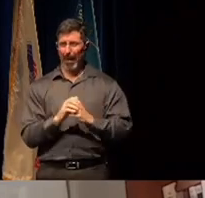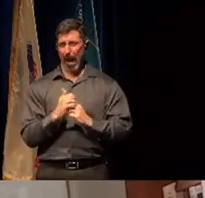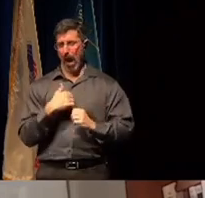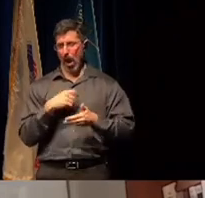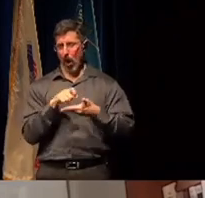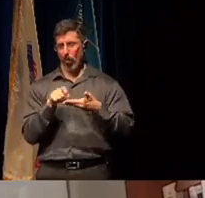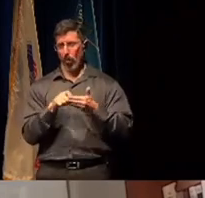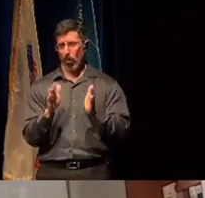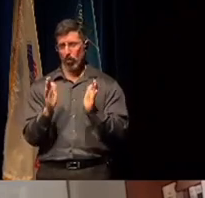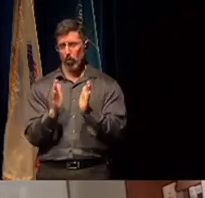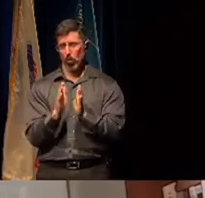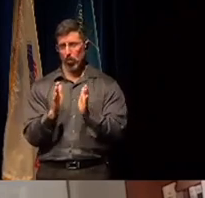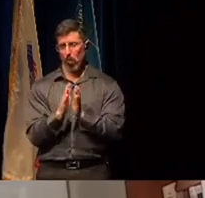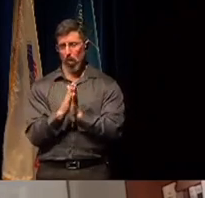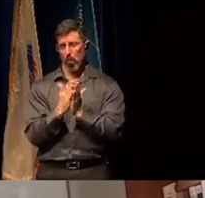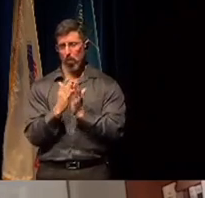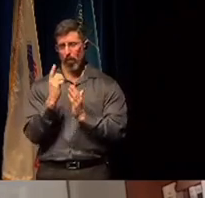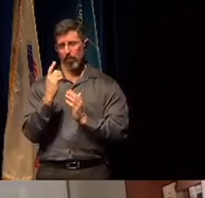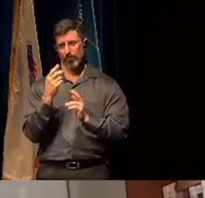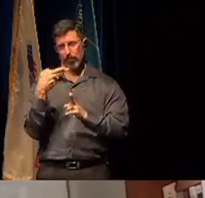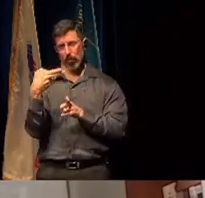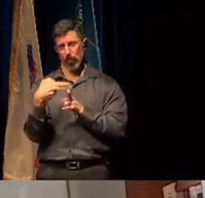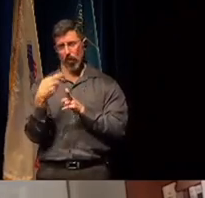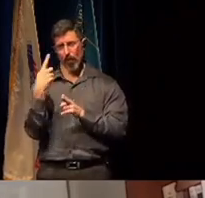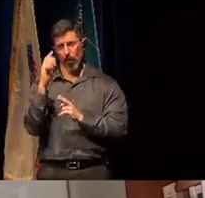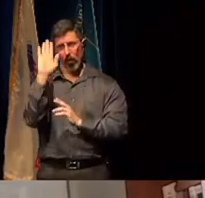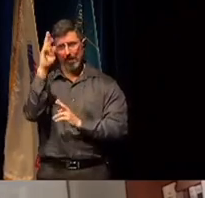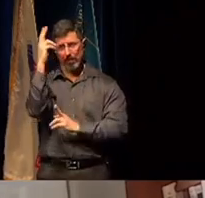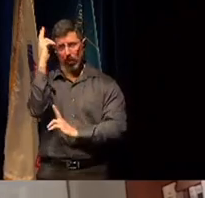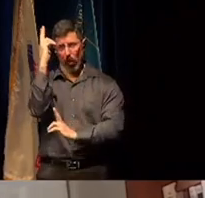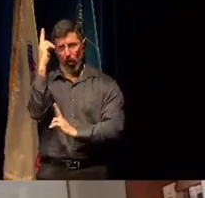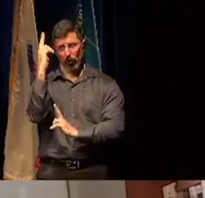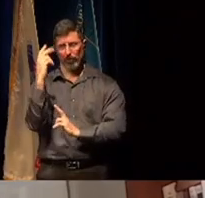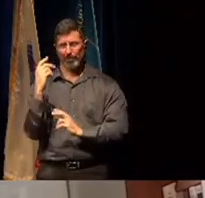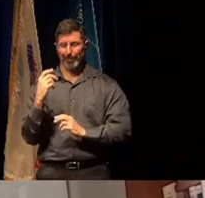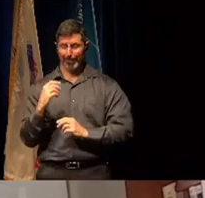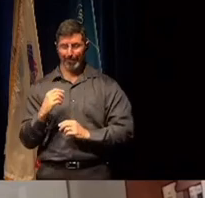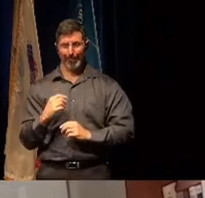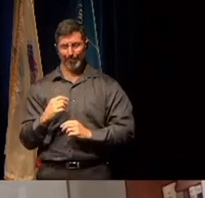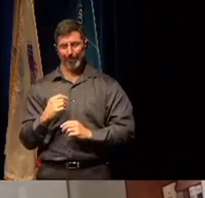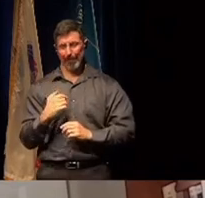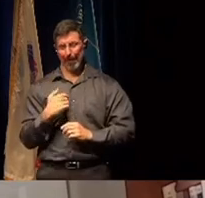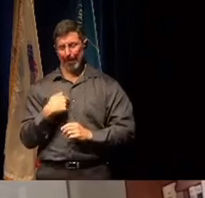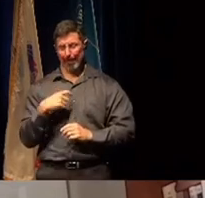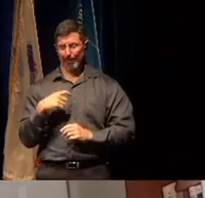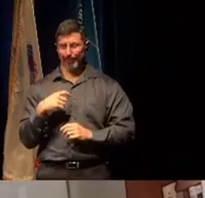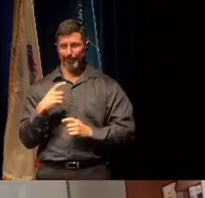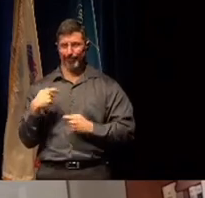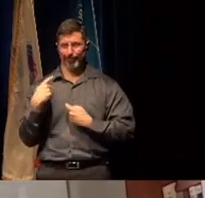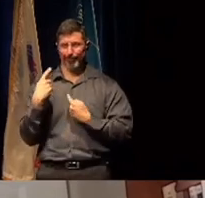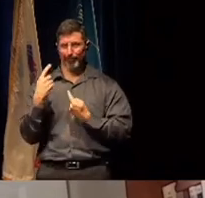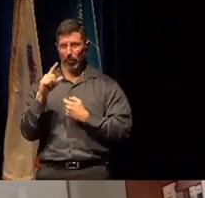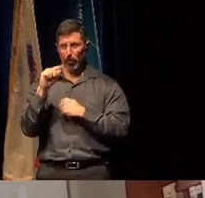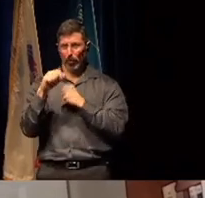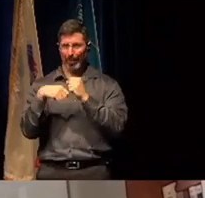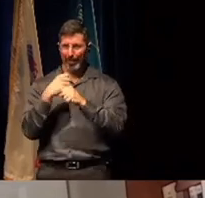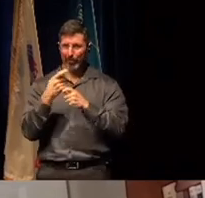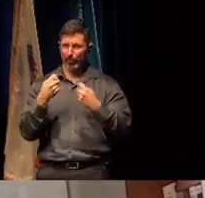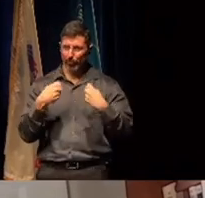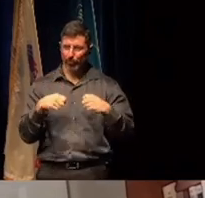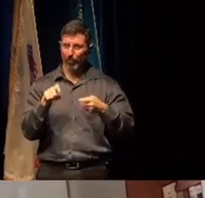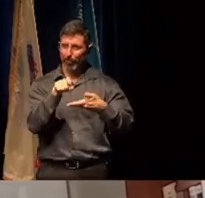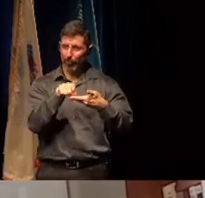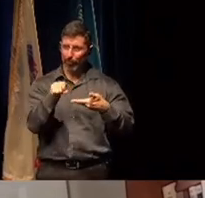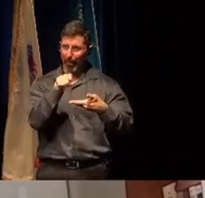booklet titled For His Honor. It took me 20 years to write that, but it contains a truth that's always been at the core of